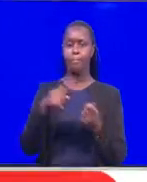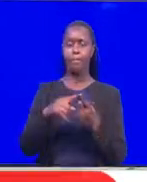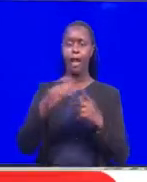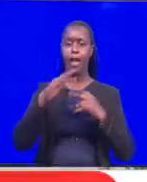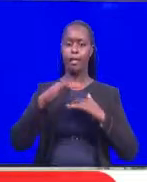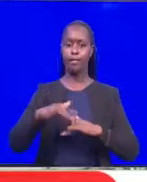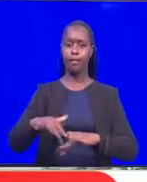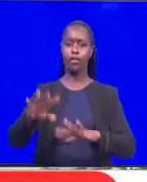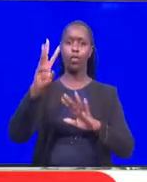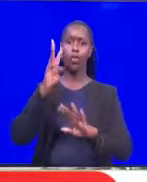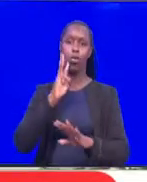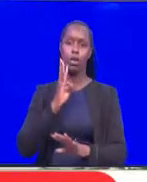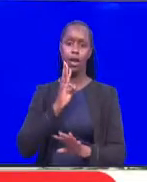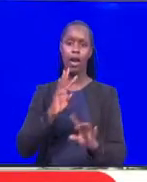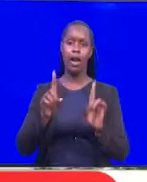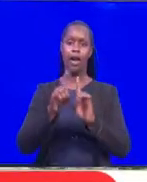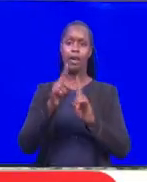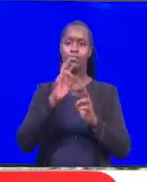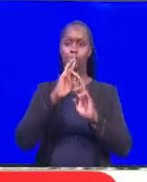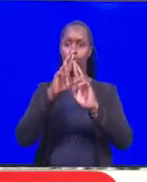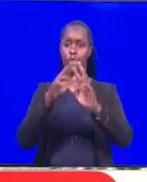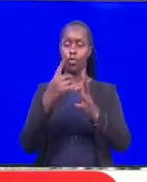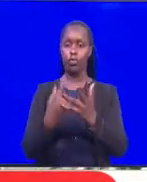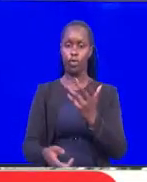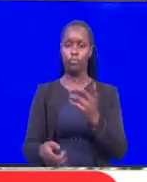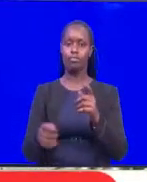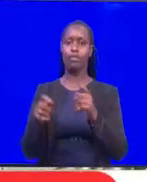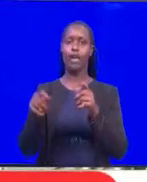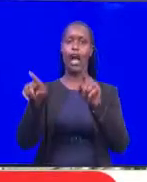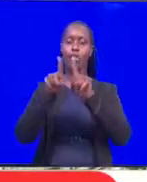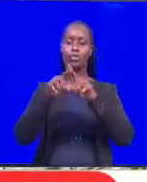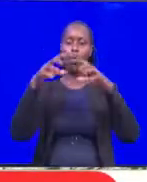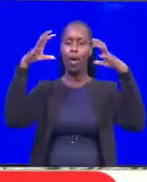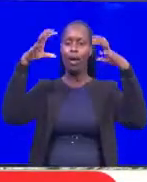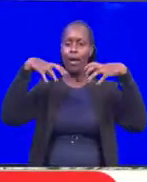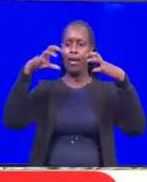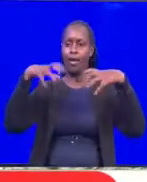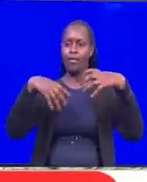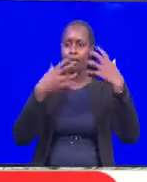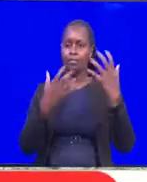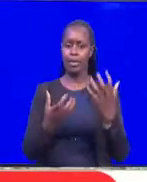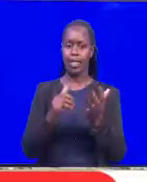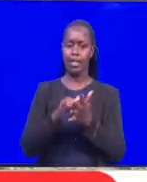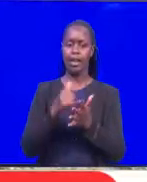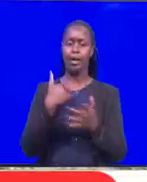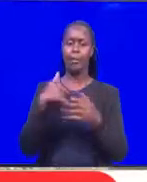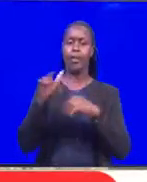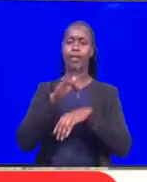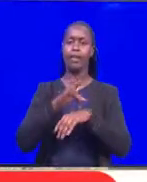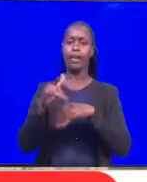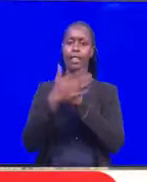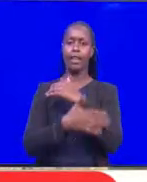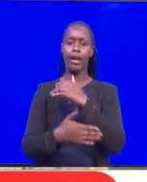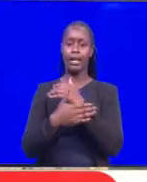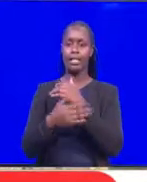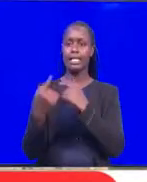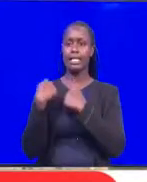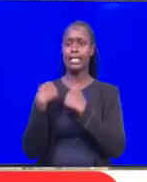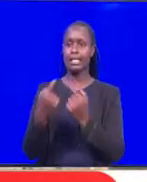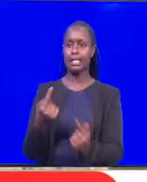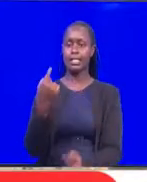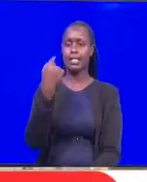blown off as a result of gusty winds and the heavy rains that have been pounding the county since yesterday. Nimeona mara